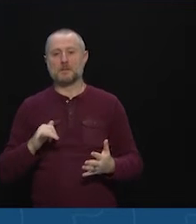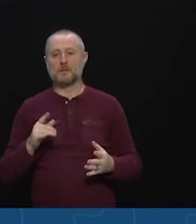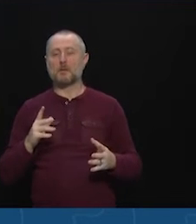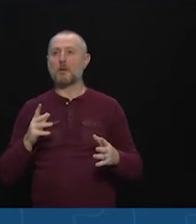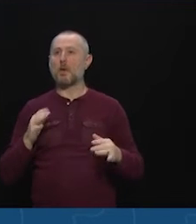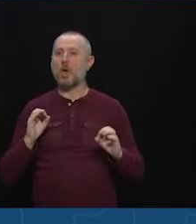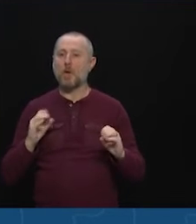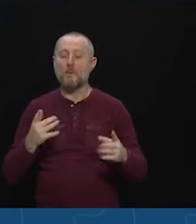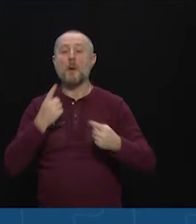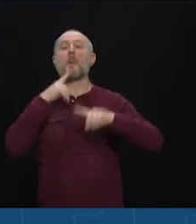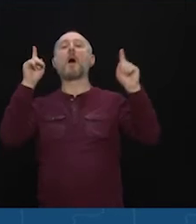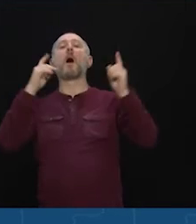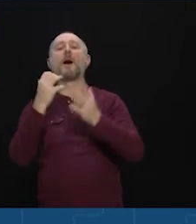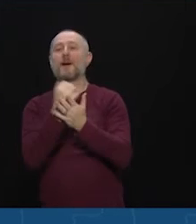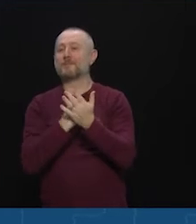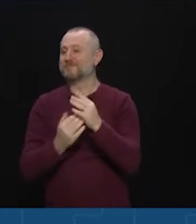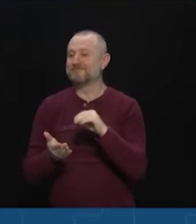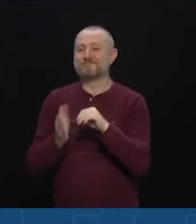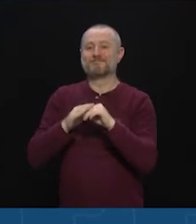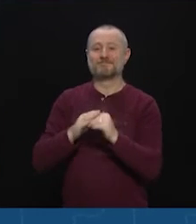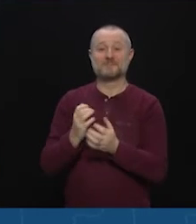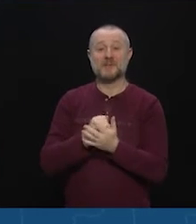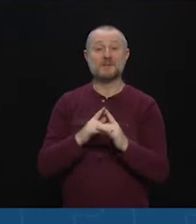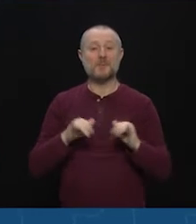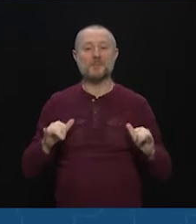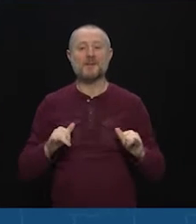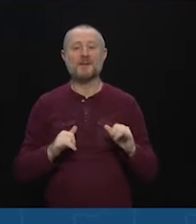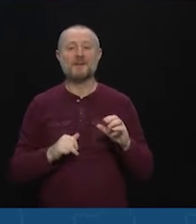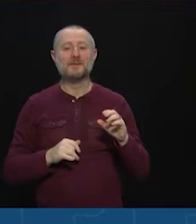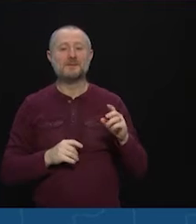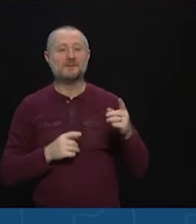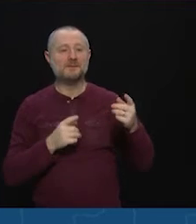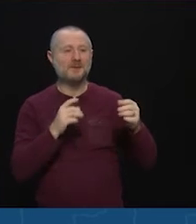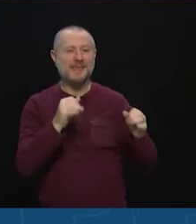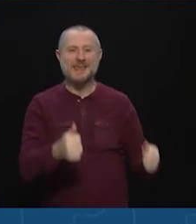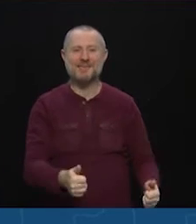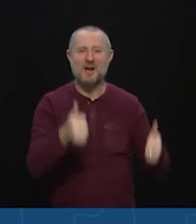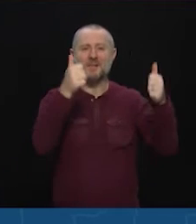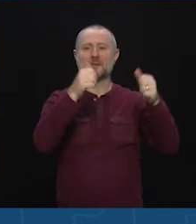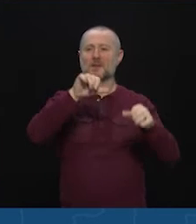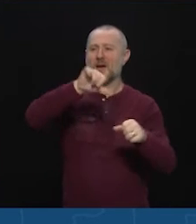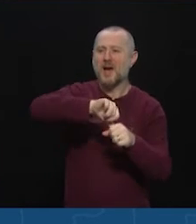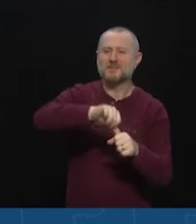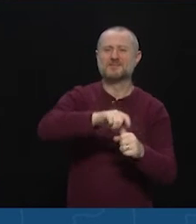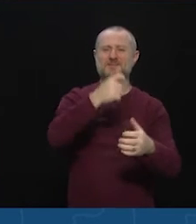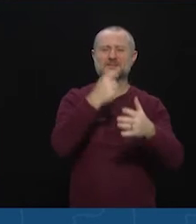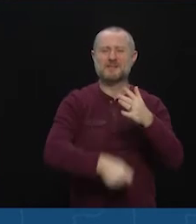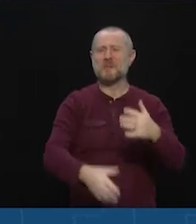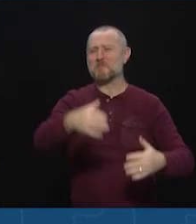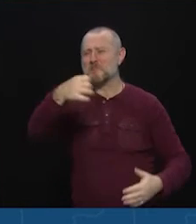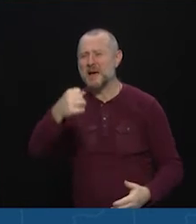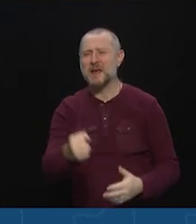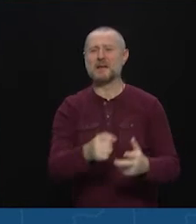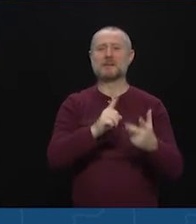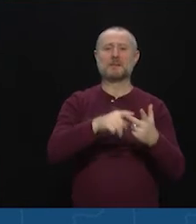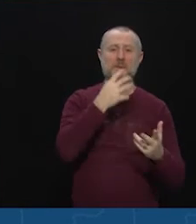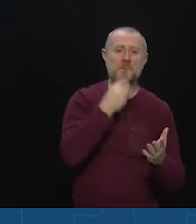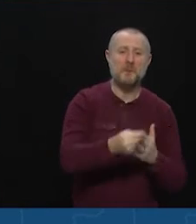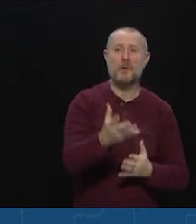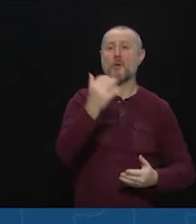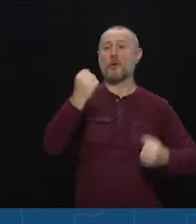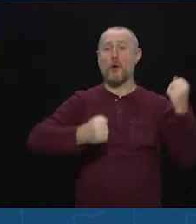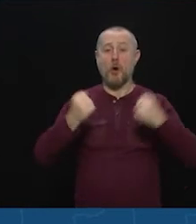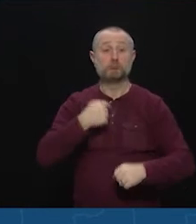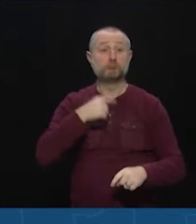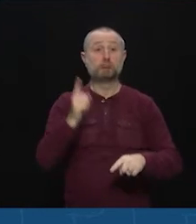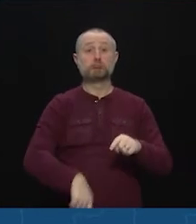time, inflation goes up. The price of gas, the price of milk, if you waited to get a new car, it's so much more expensive now, rental